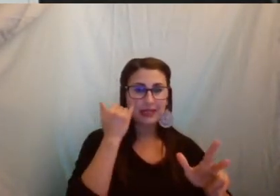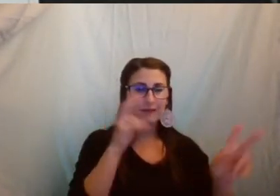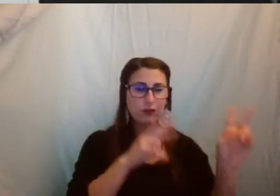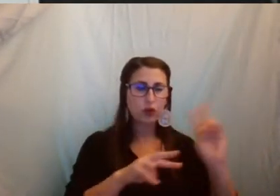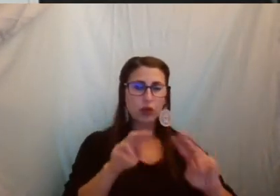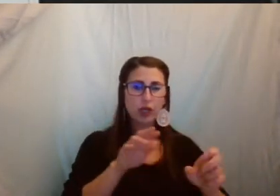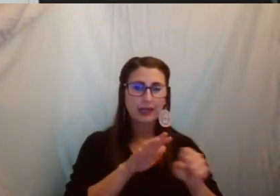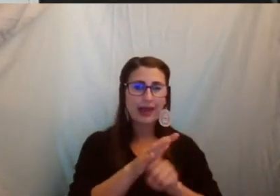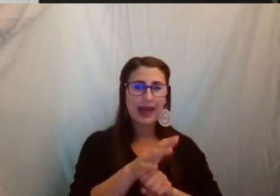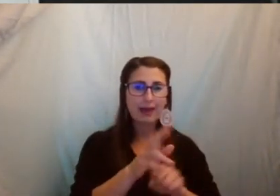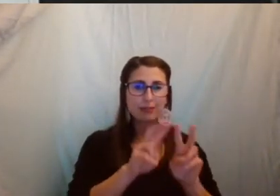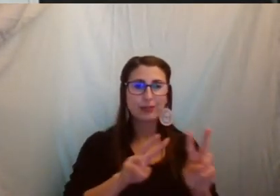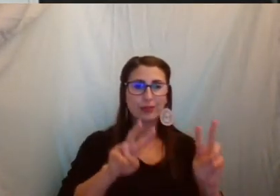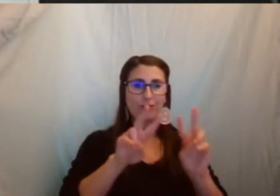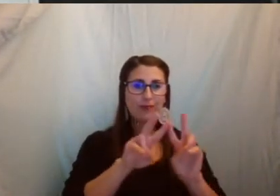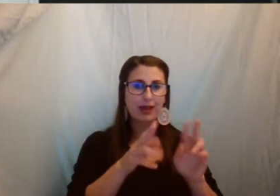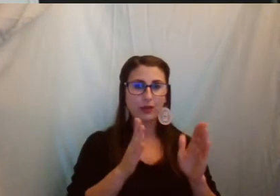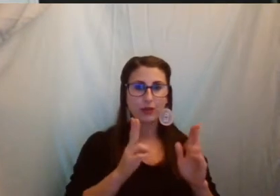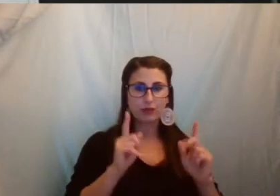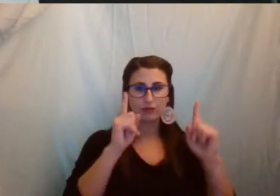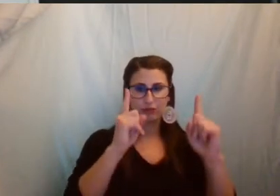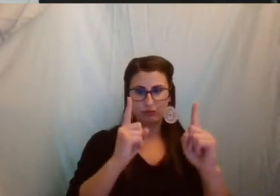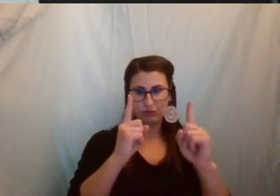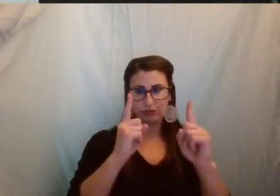absolute value of each of them,